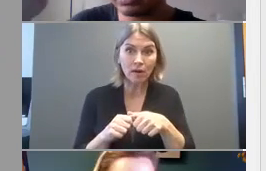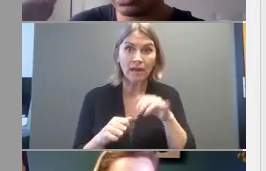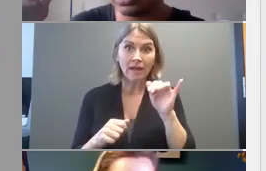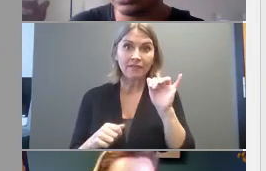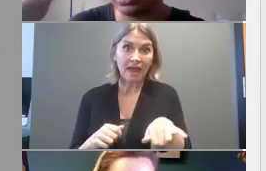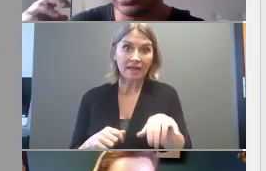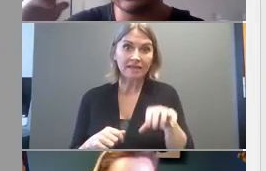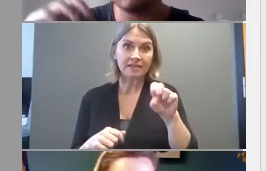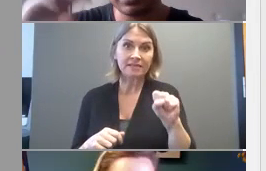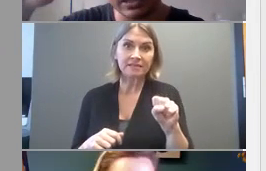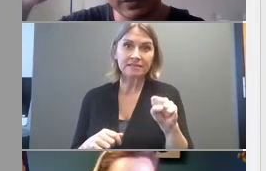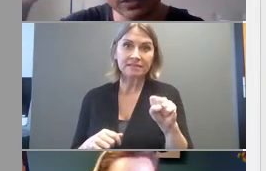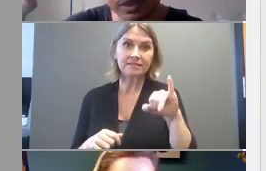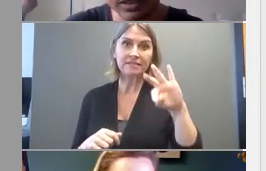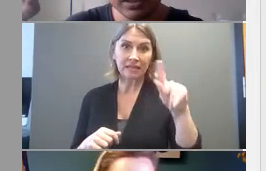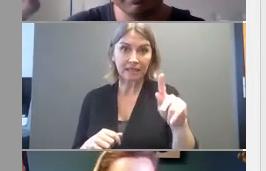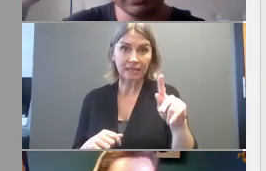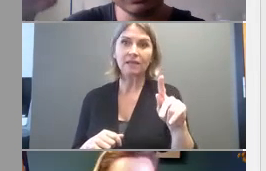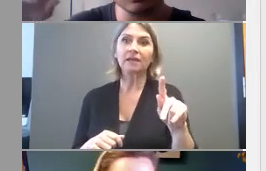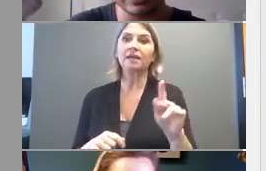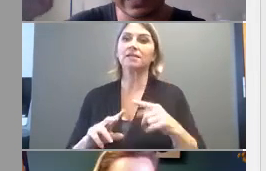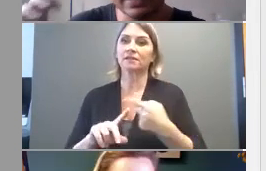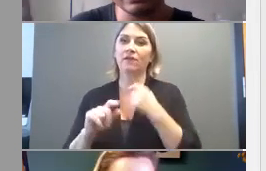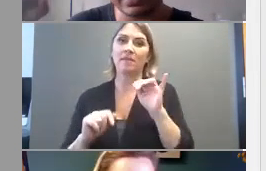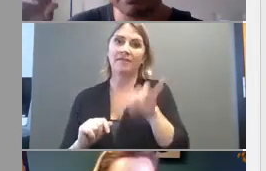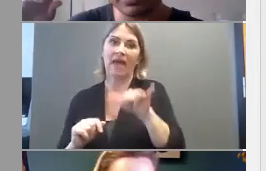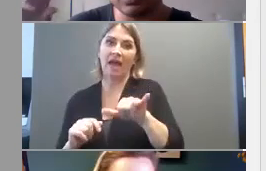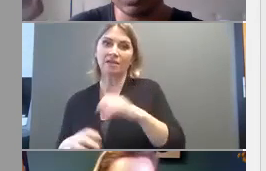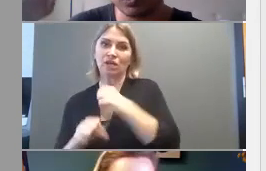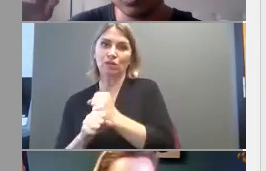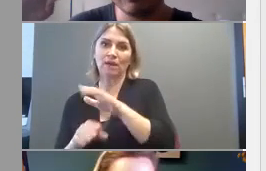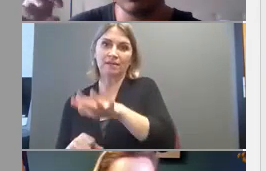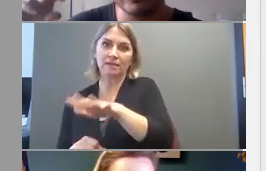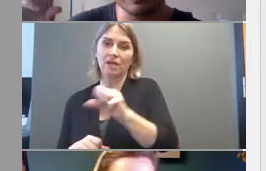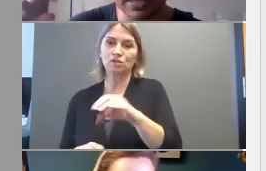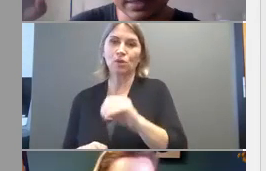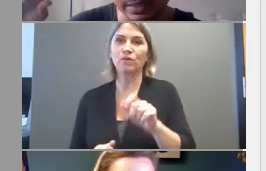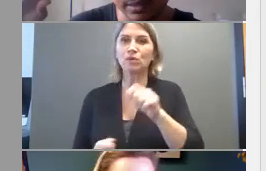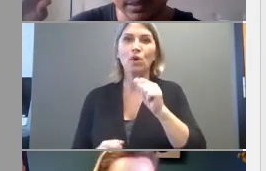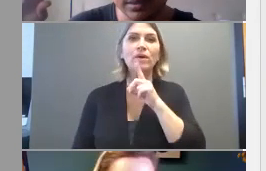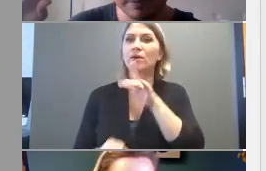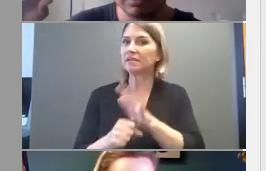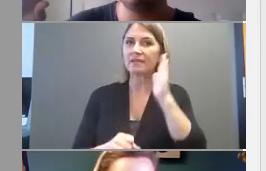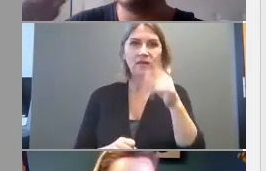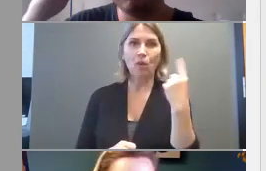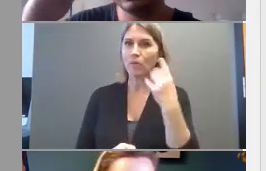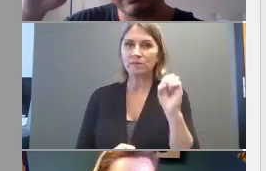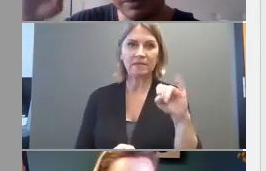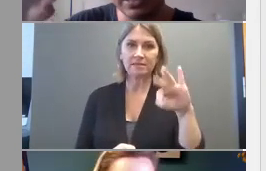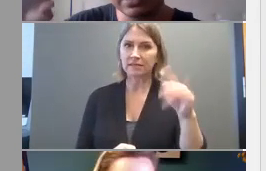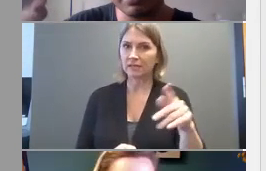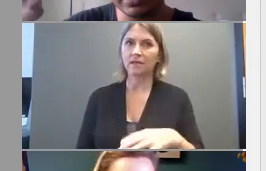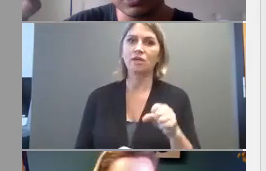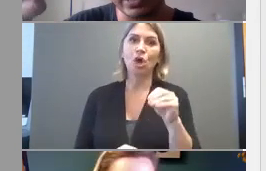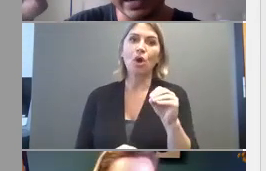are essentially generated from a DFS tree, but there is no guarantee that a particular node will always be a sink. Well, there